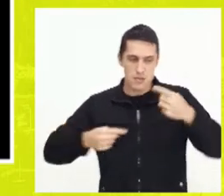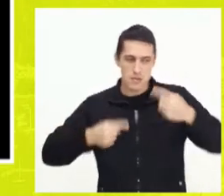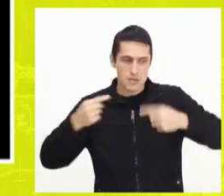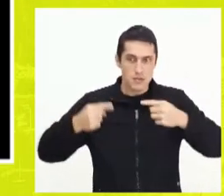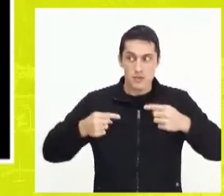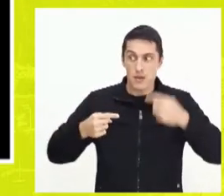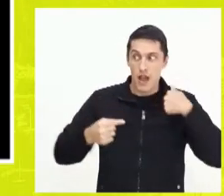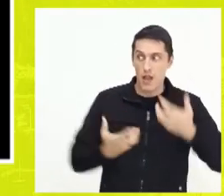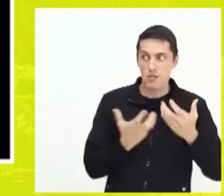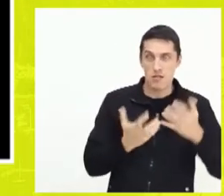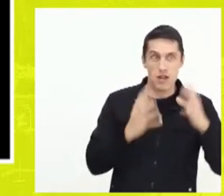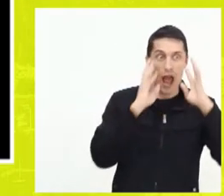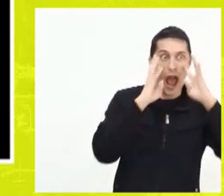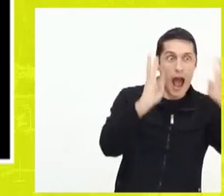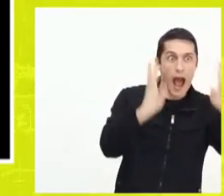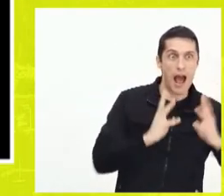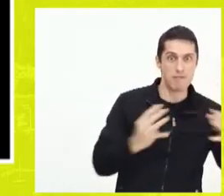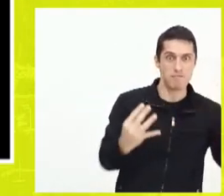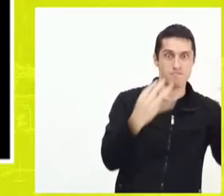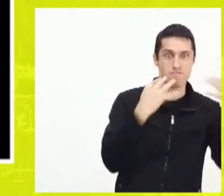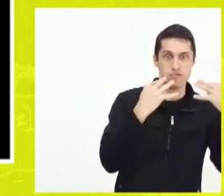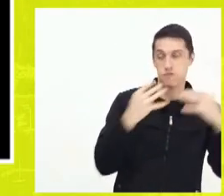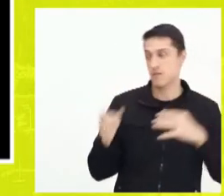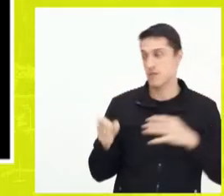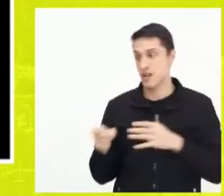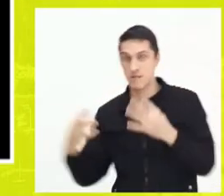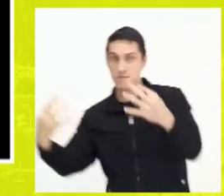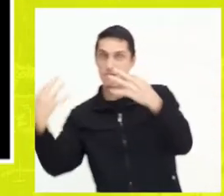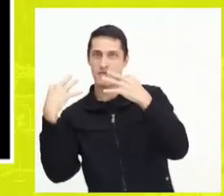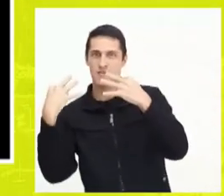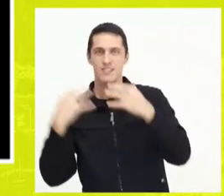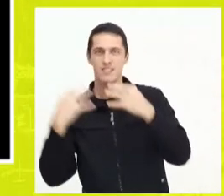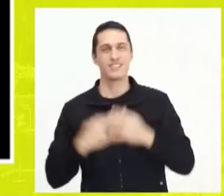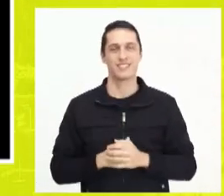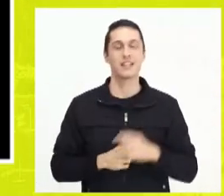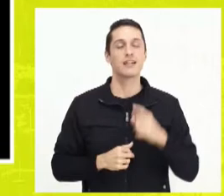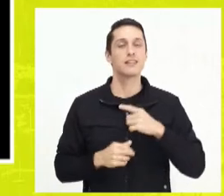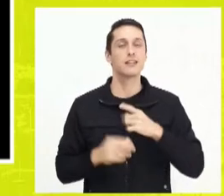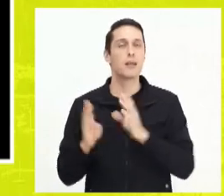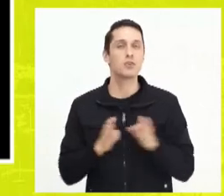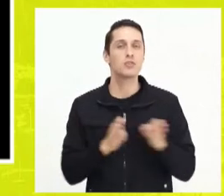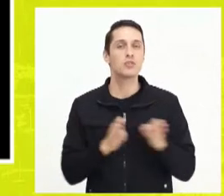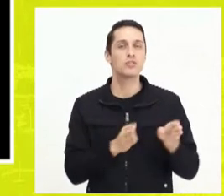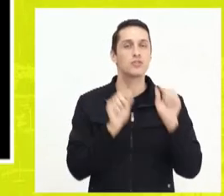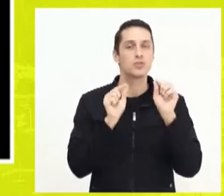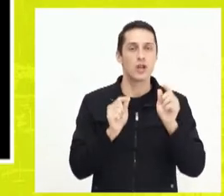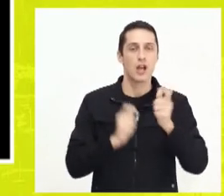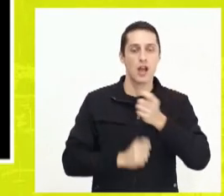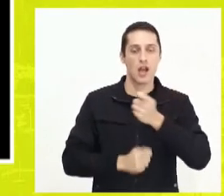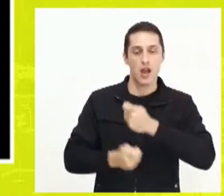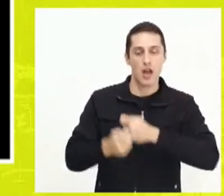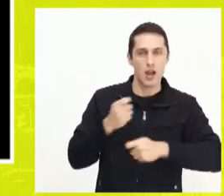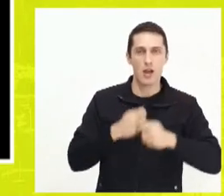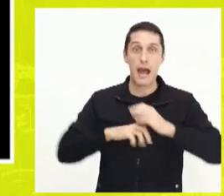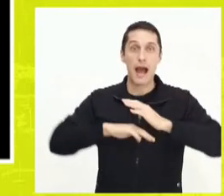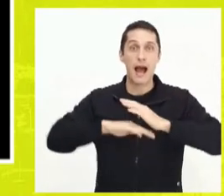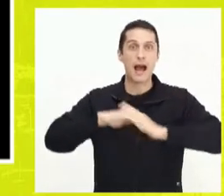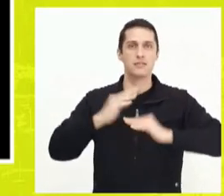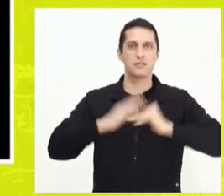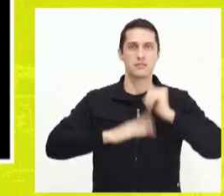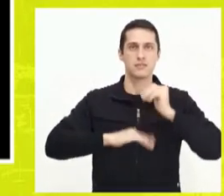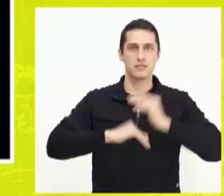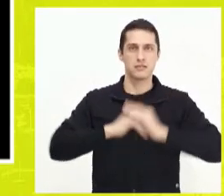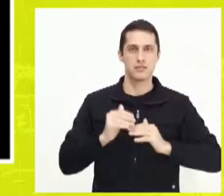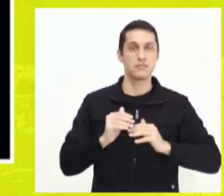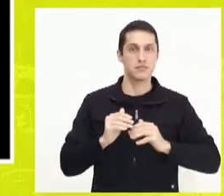sell our attention to and there is another process that structures all this this